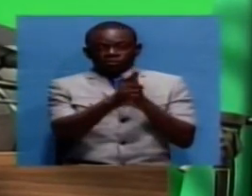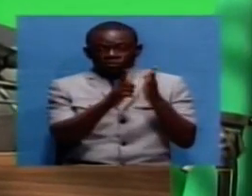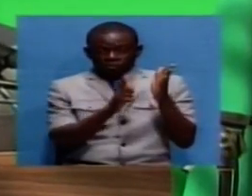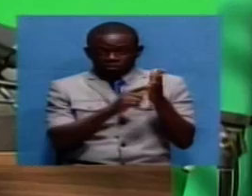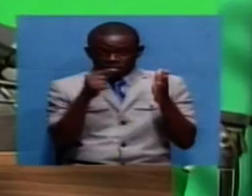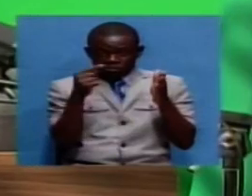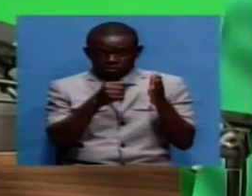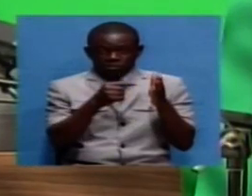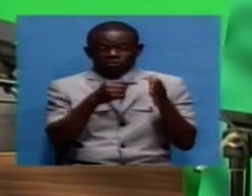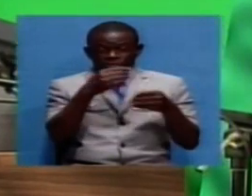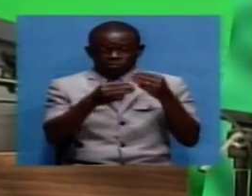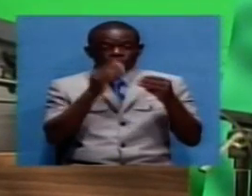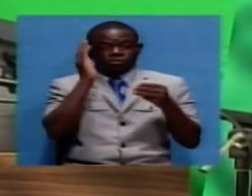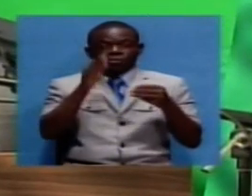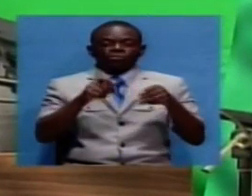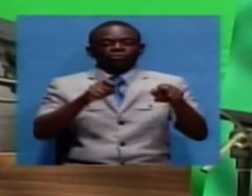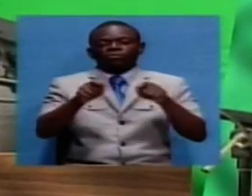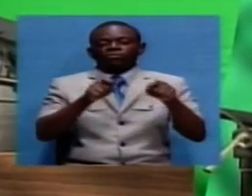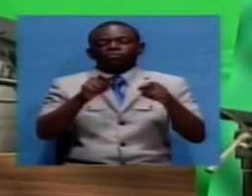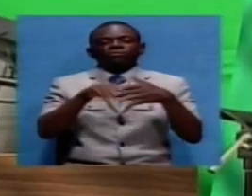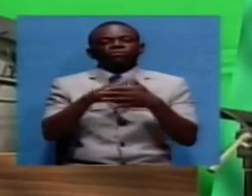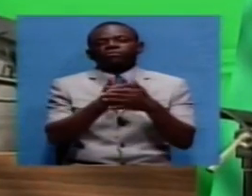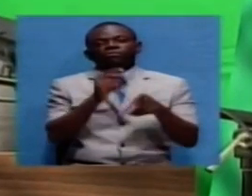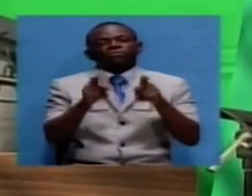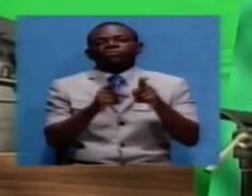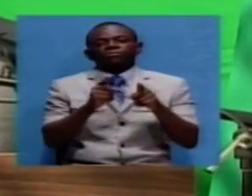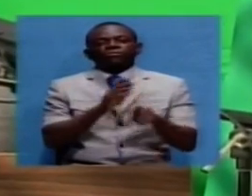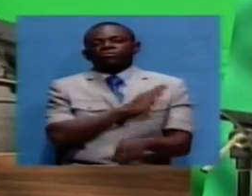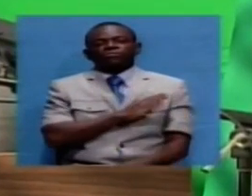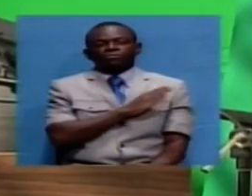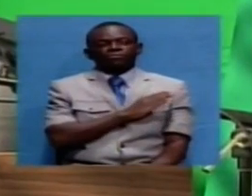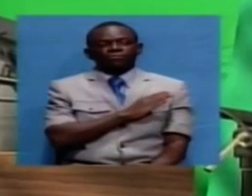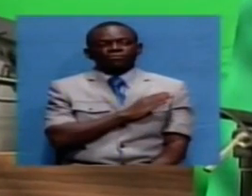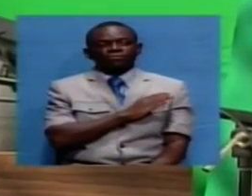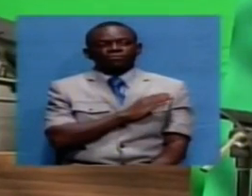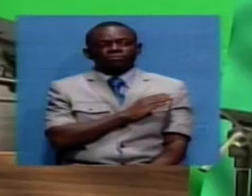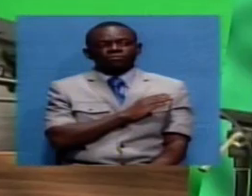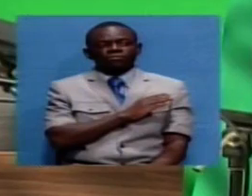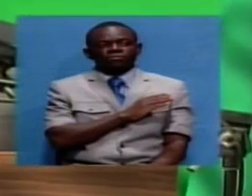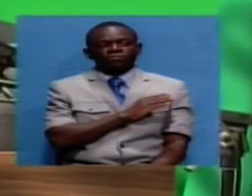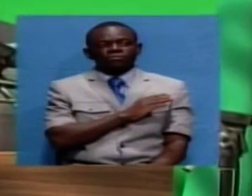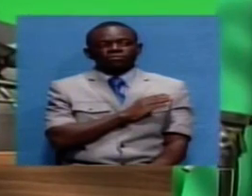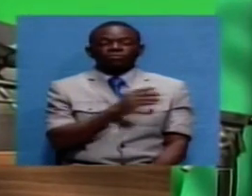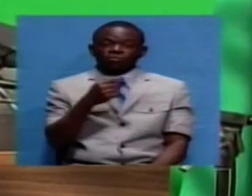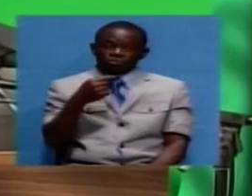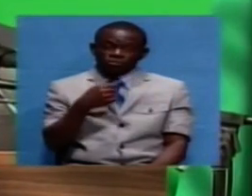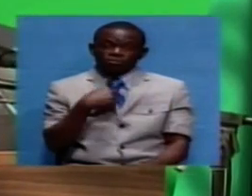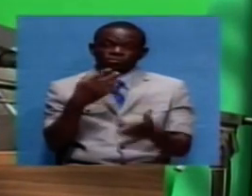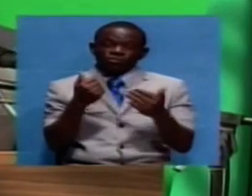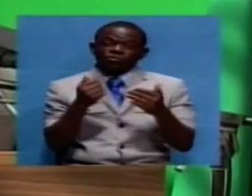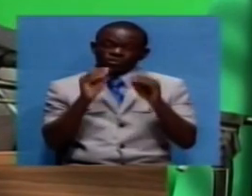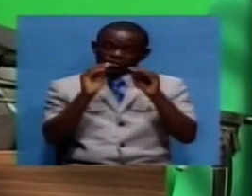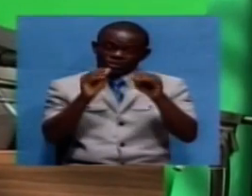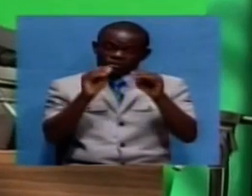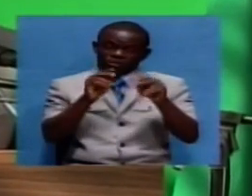people's behavior. And that power is very extensive. But I want to assure the Republic that the invocation of